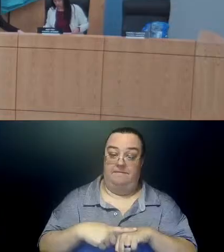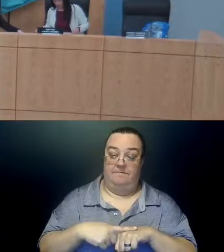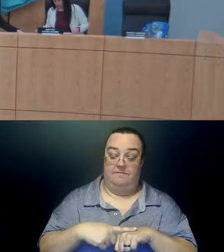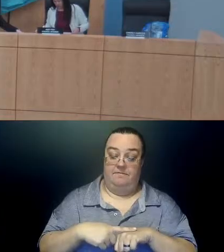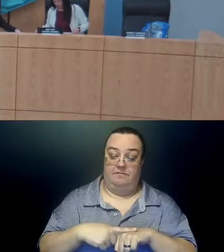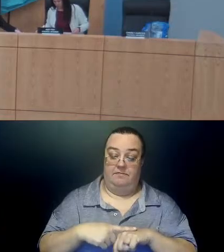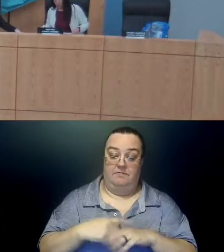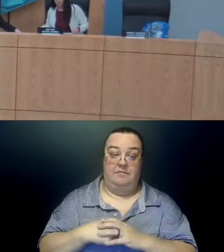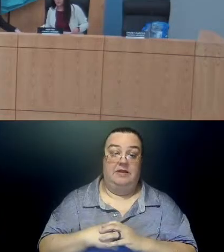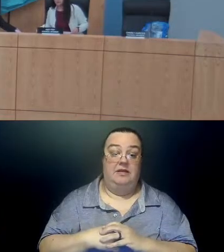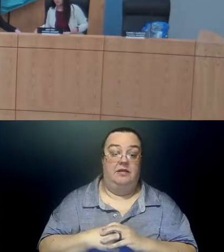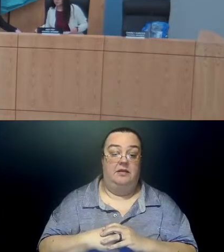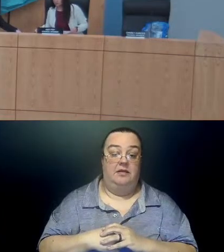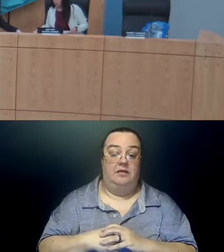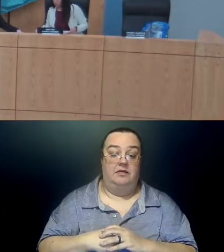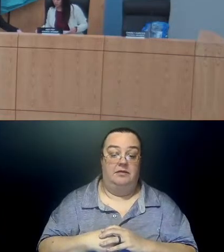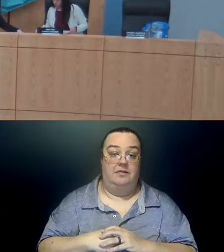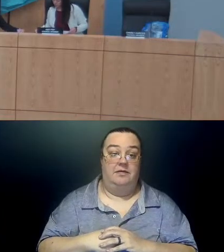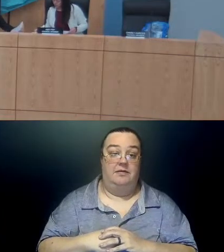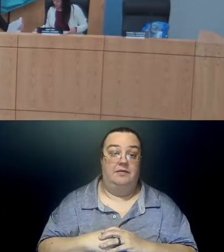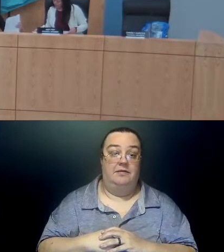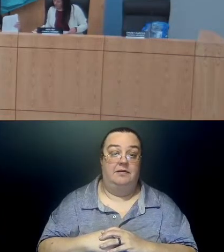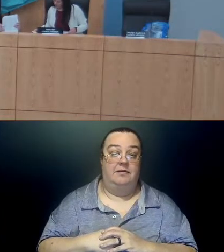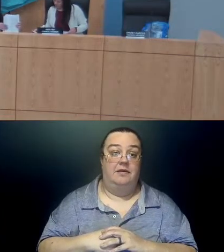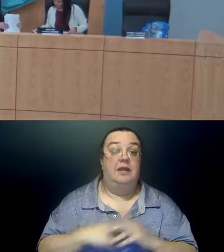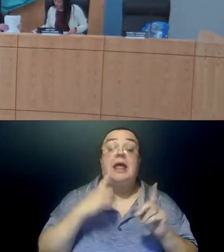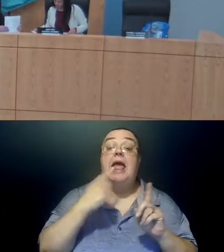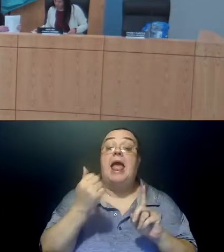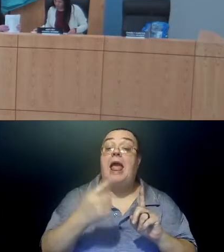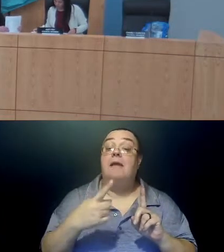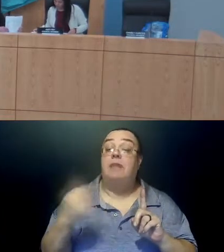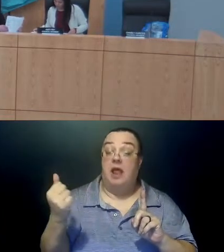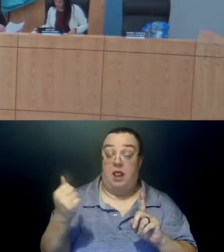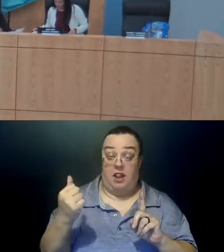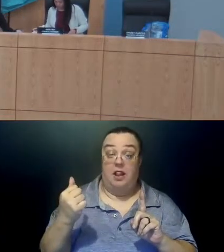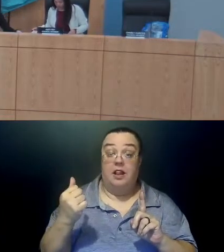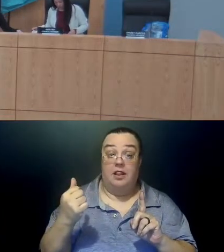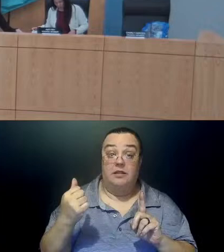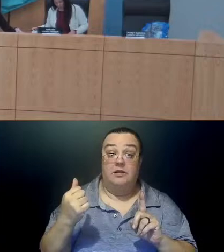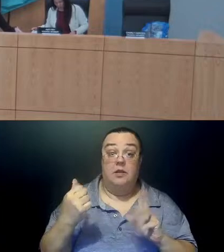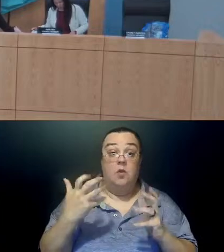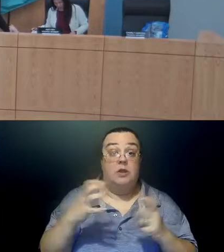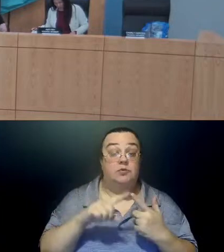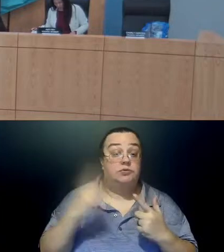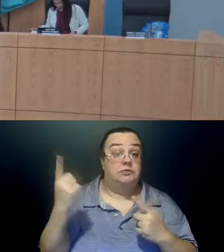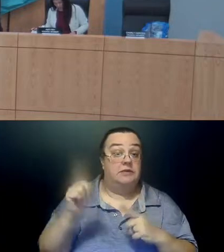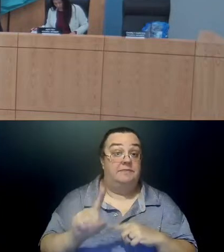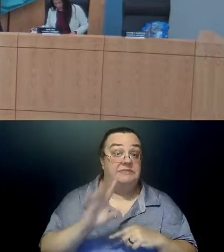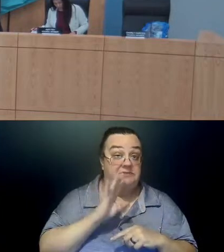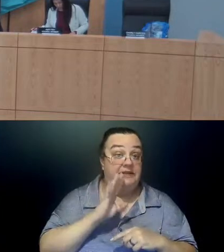2020, 2030. Does anybody else like to speak? Go ahead.